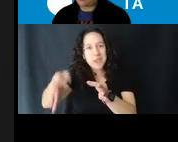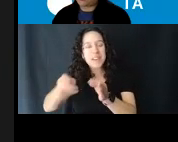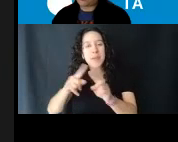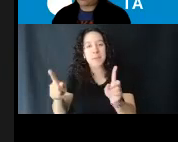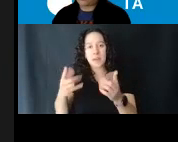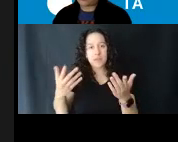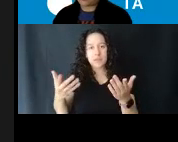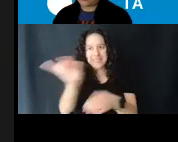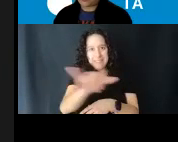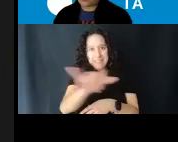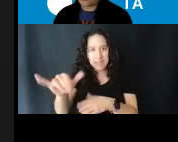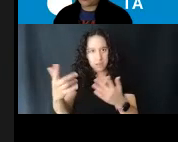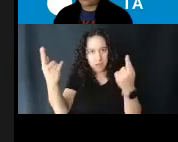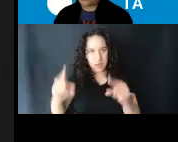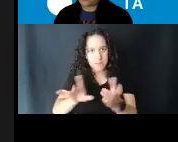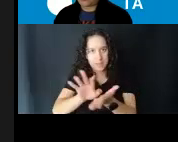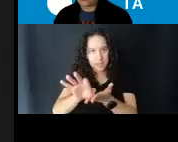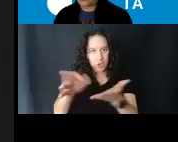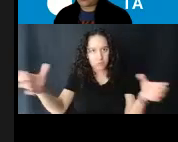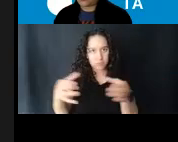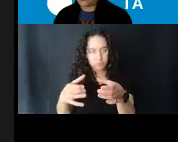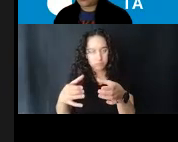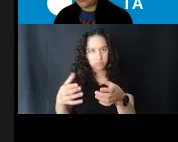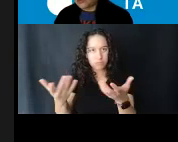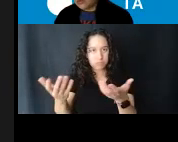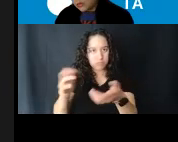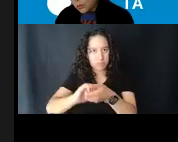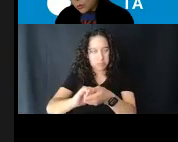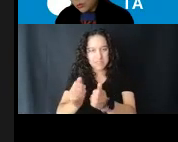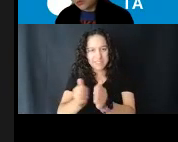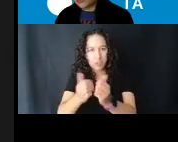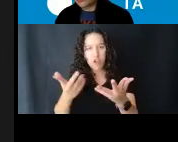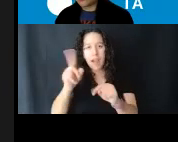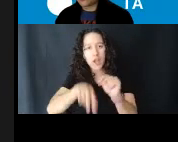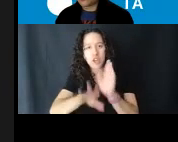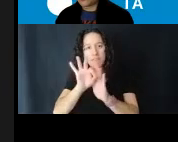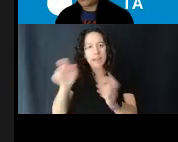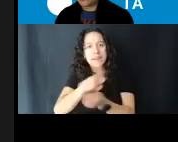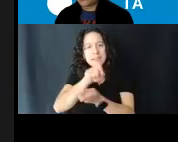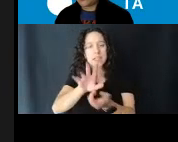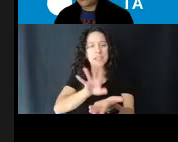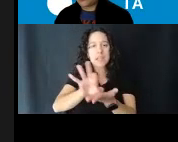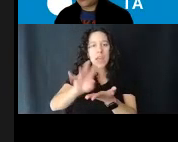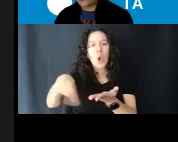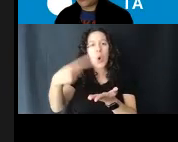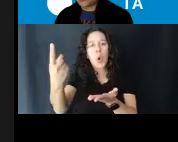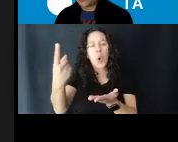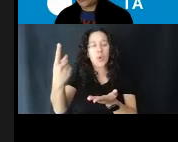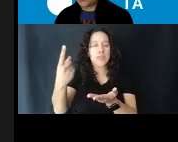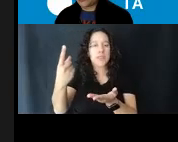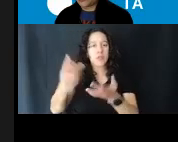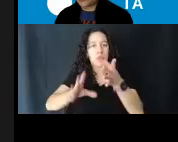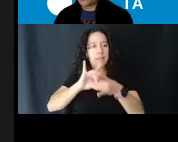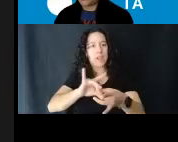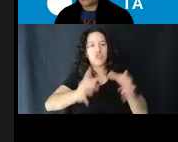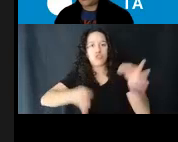counts suspensions and expulsions together, and also I couldn't find where to find the account of justice involved youth to find out whether